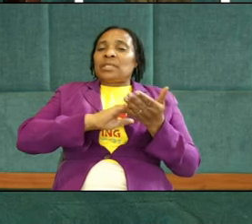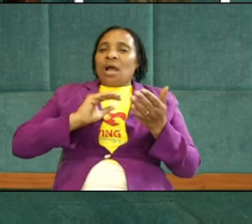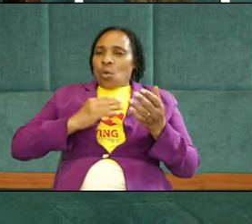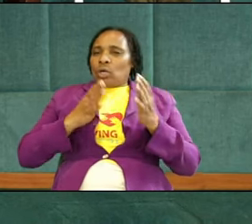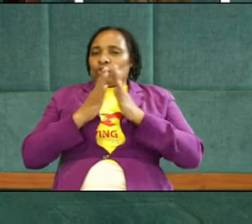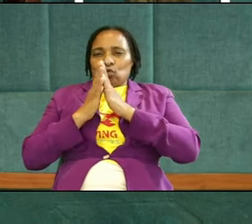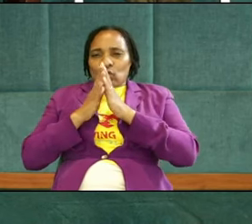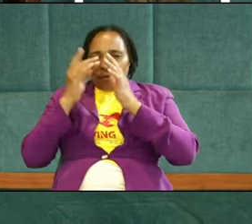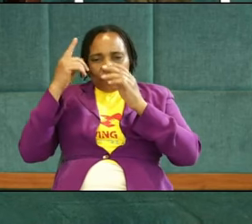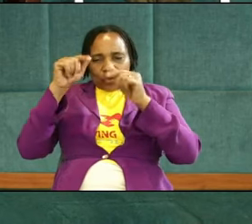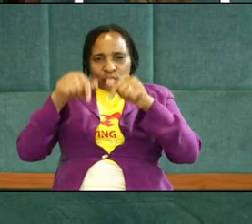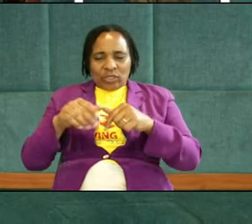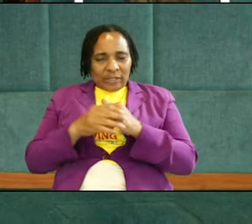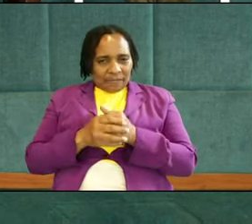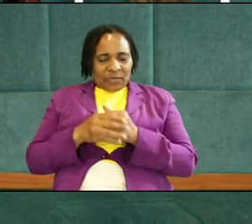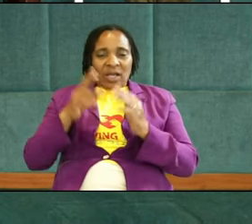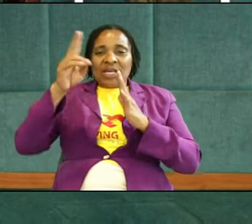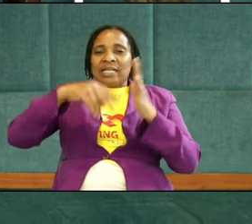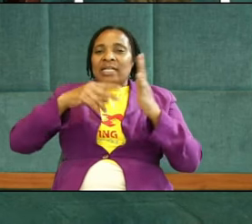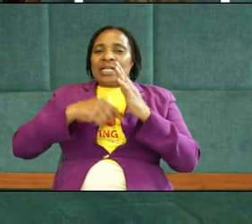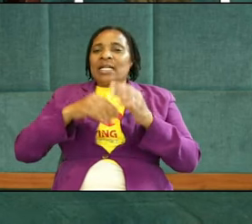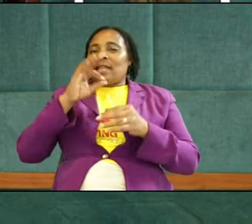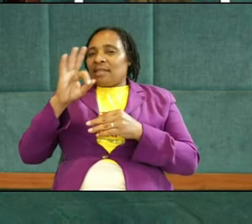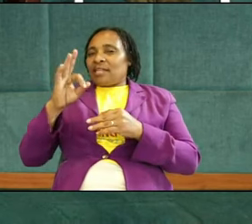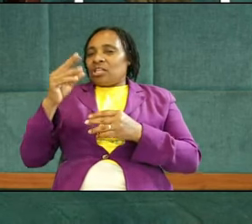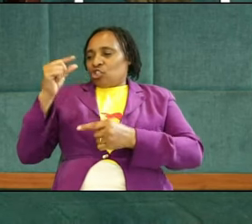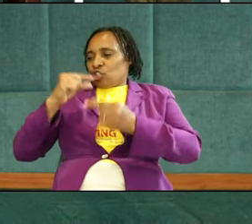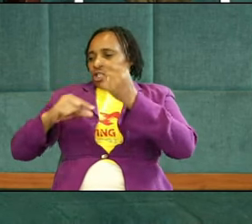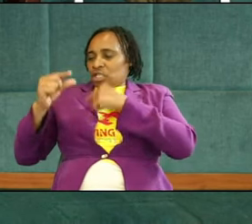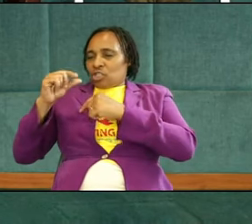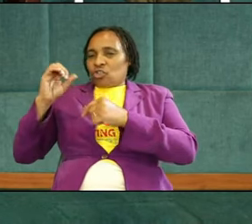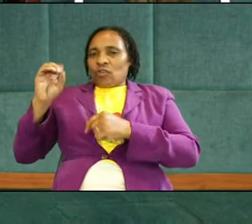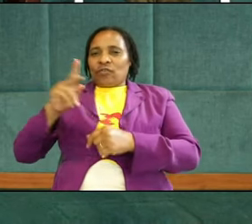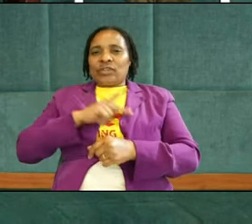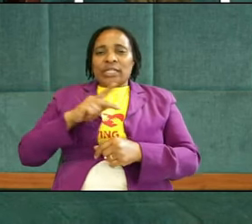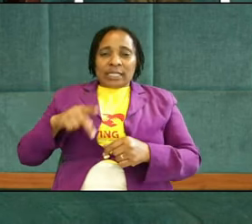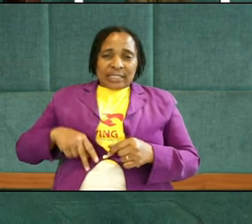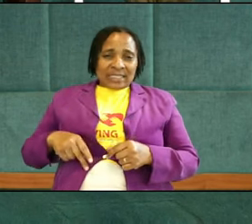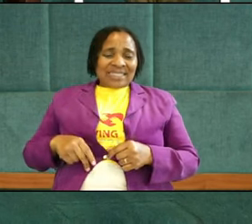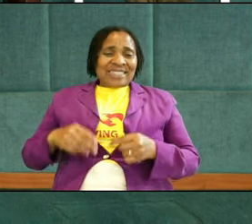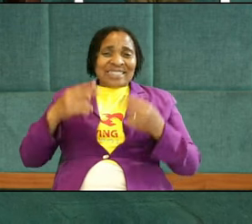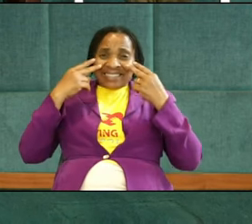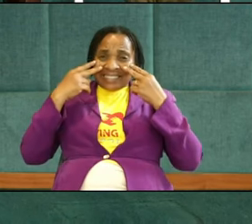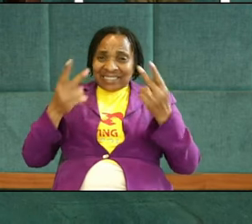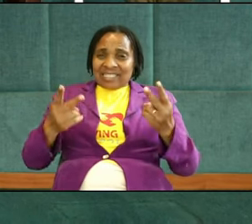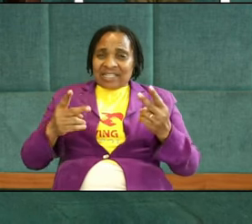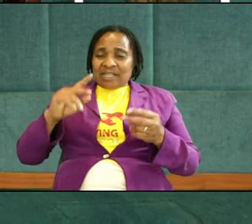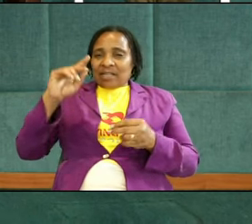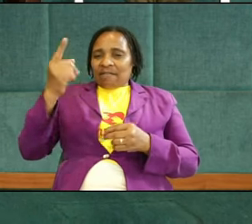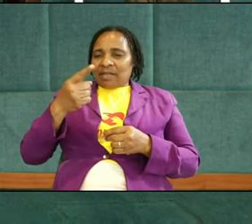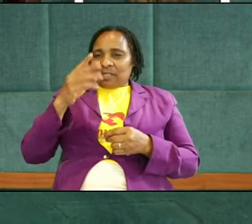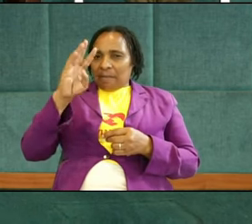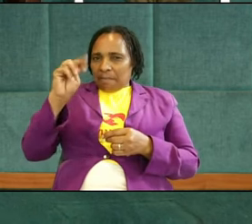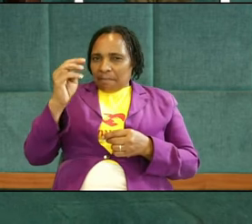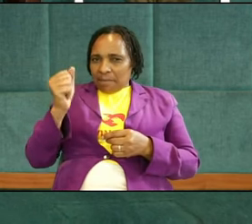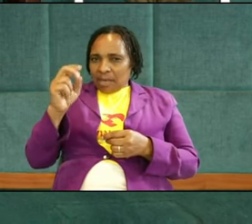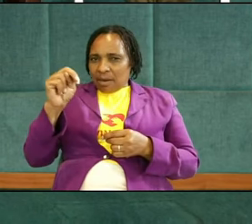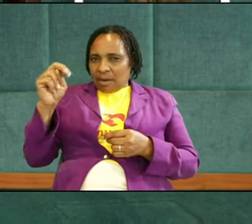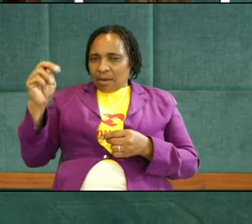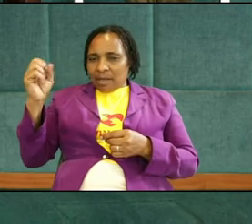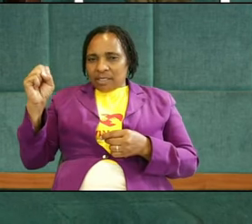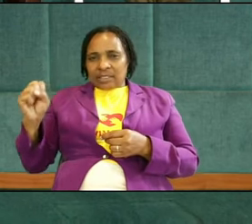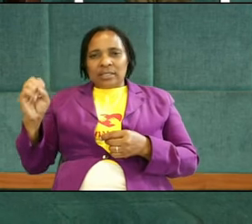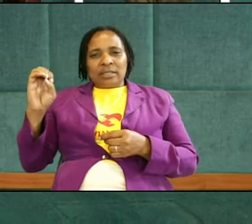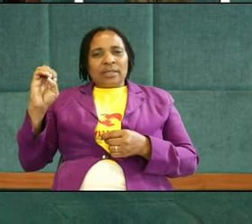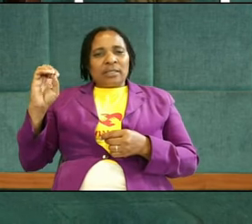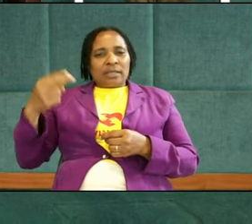today. And we are reading through three generations of kings, right? We see the very first one was Manasseh. Manasseh, a very